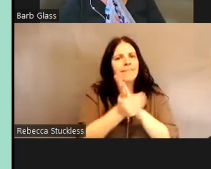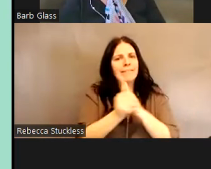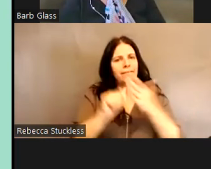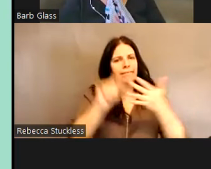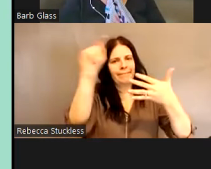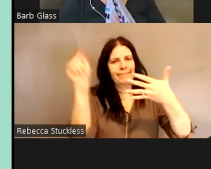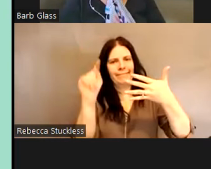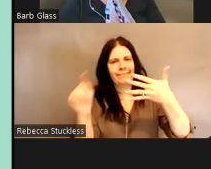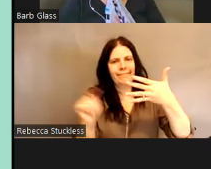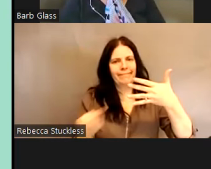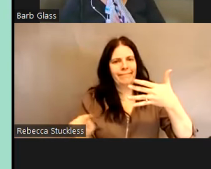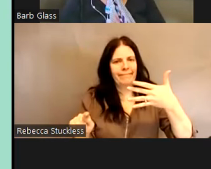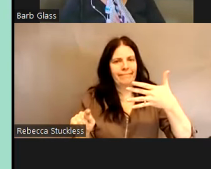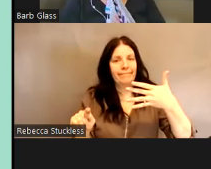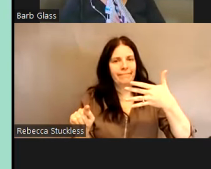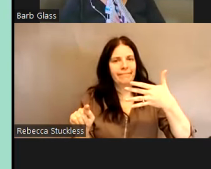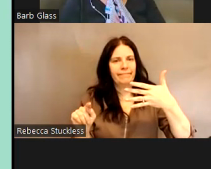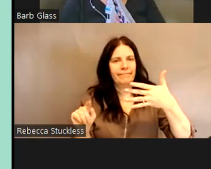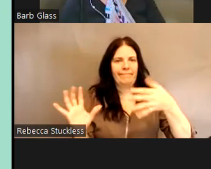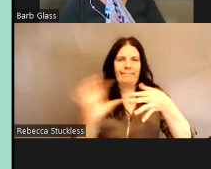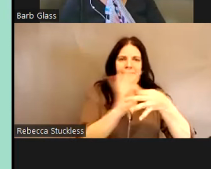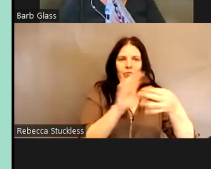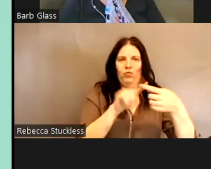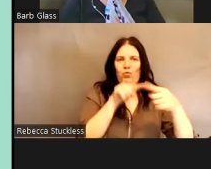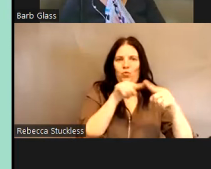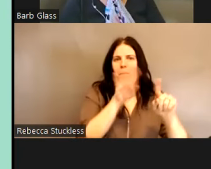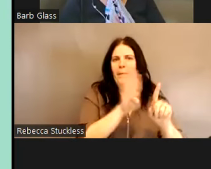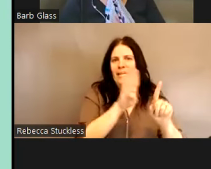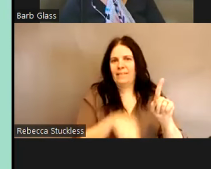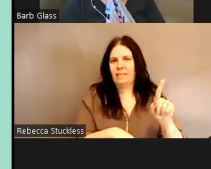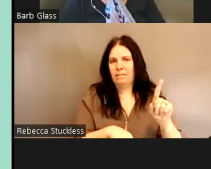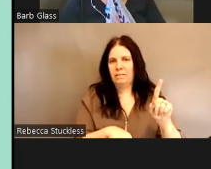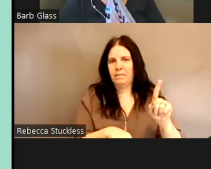related to our competency B.